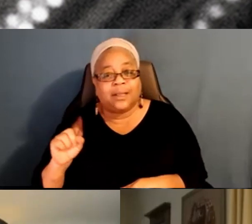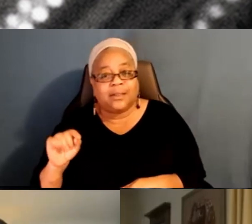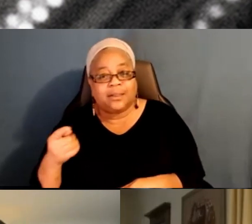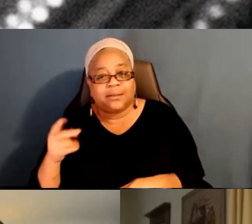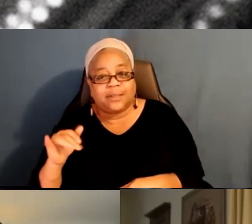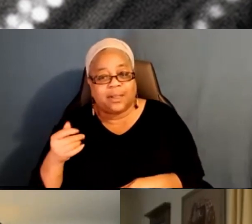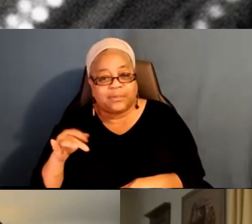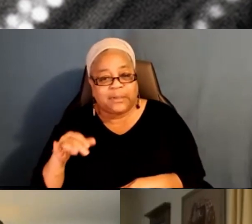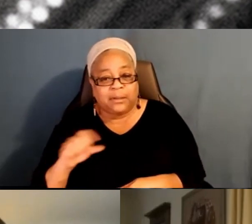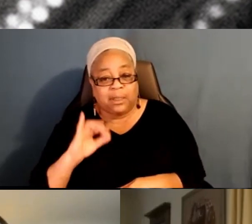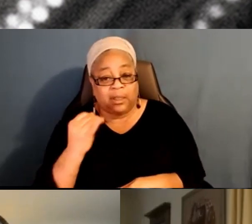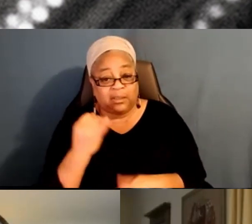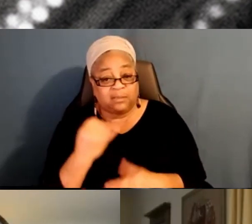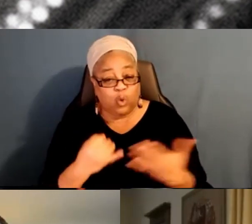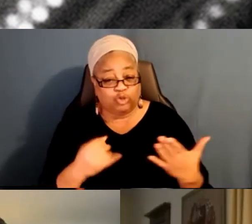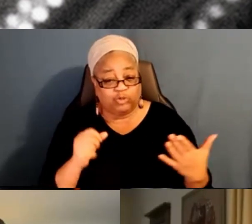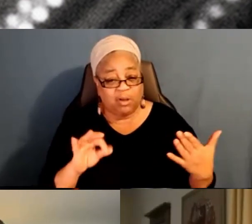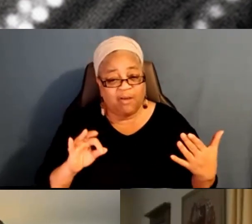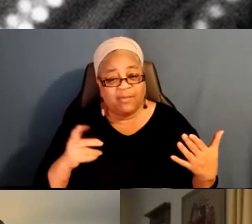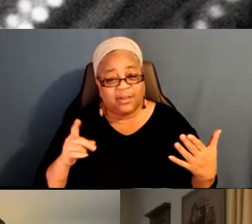and your